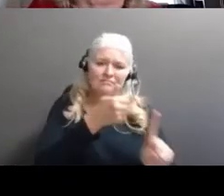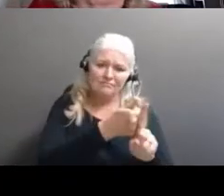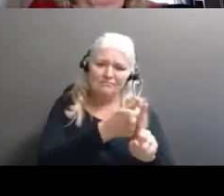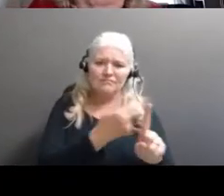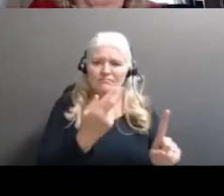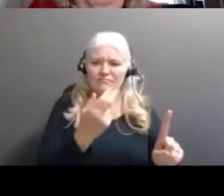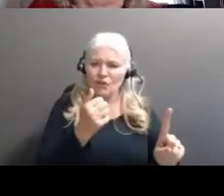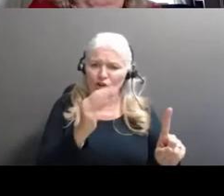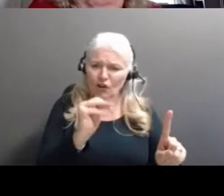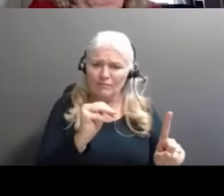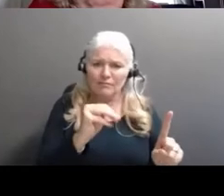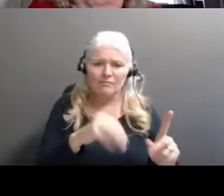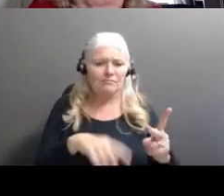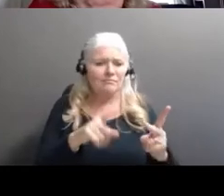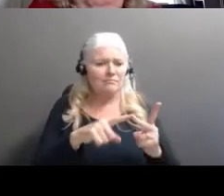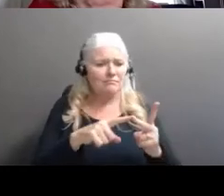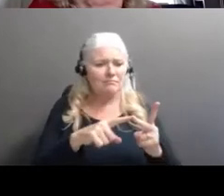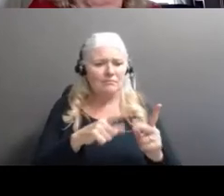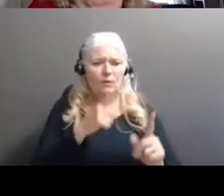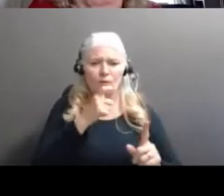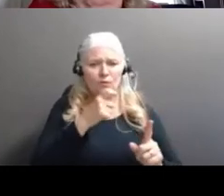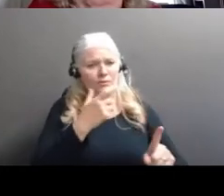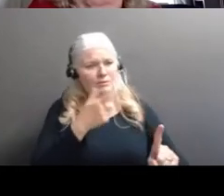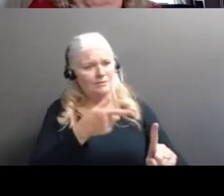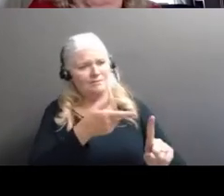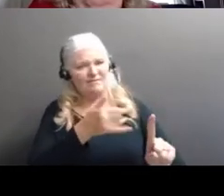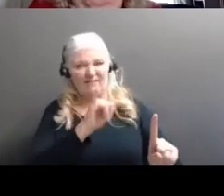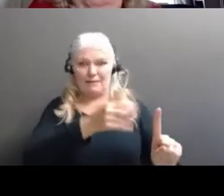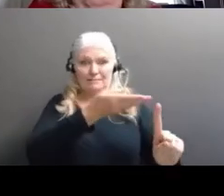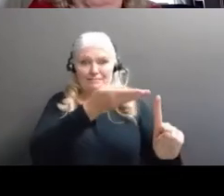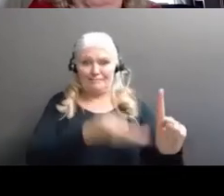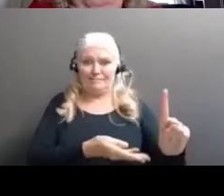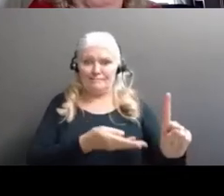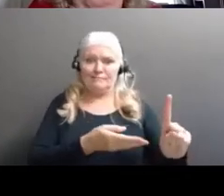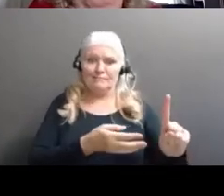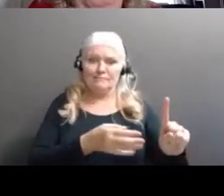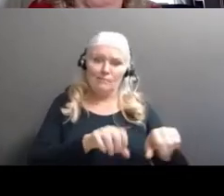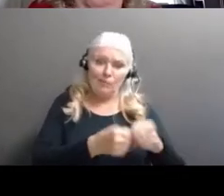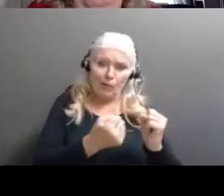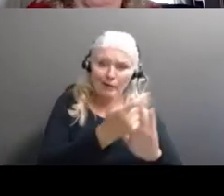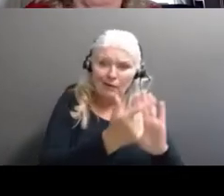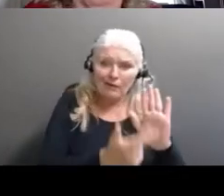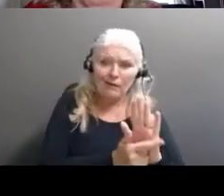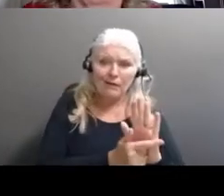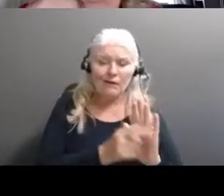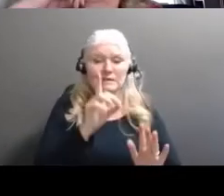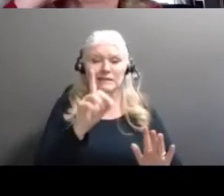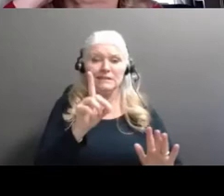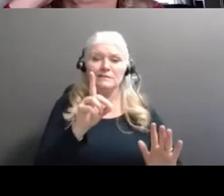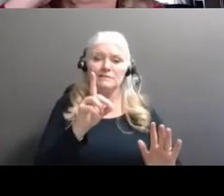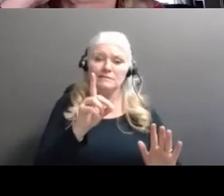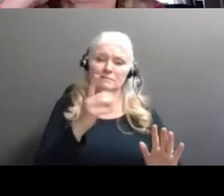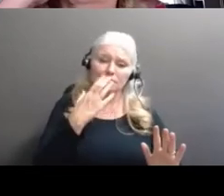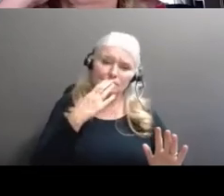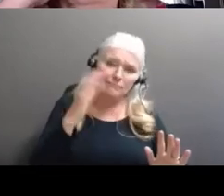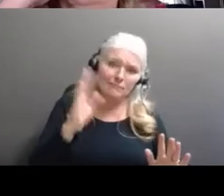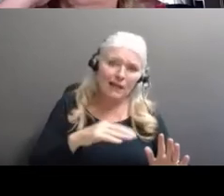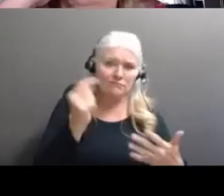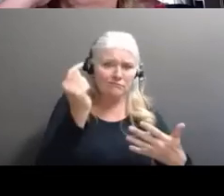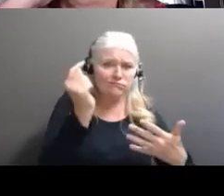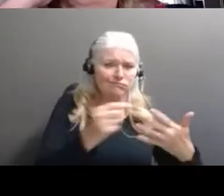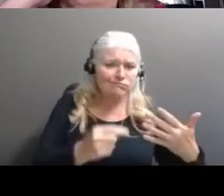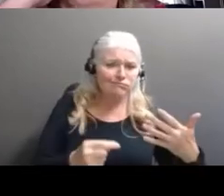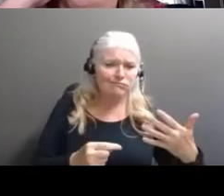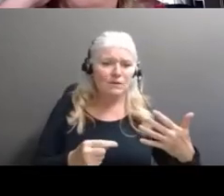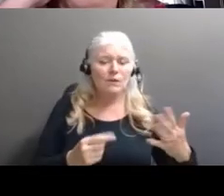focused on individuals who did bad things and breached the law. It's not that that isn't part of this story. It's that it's not all of this story. And